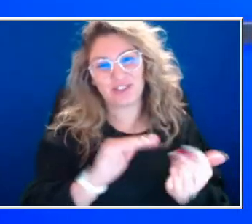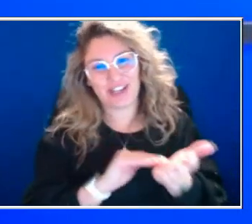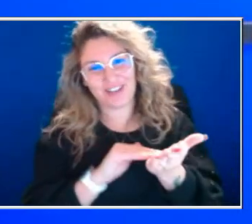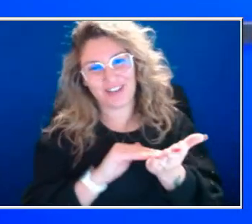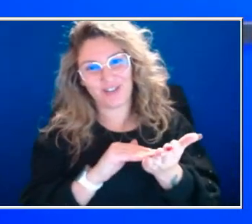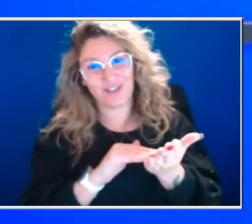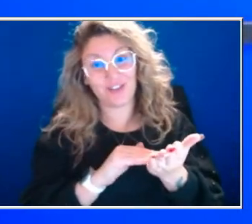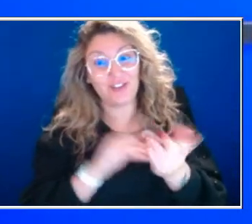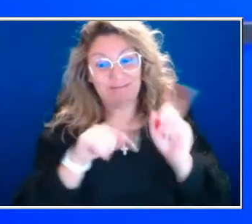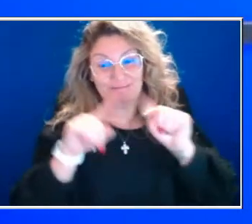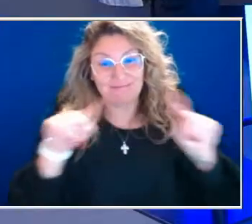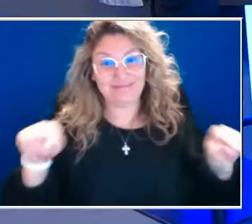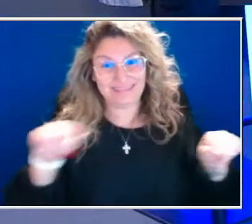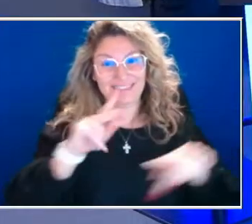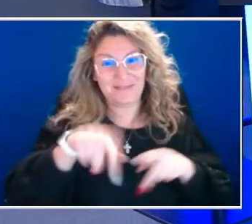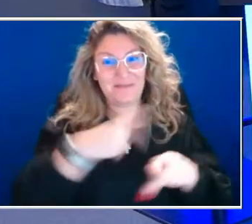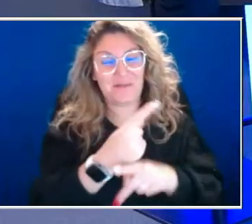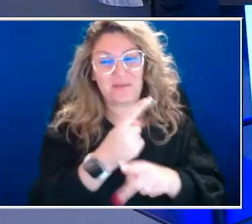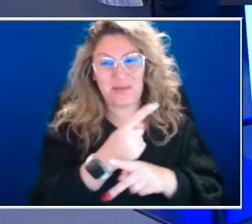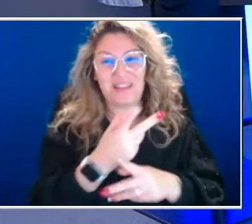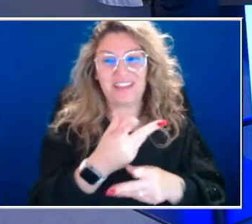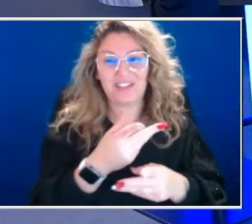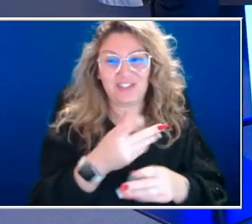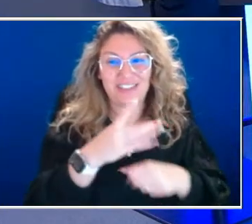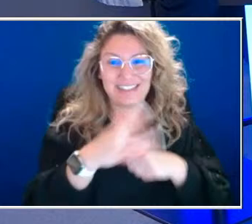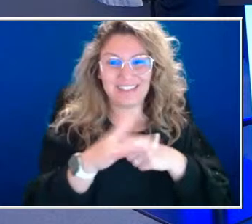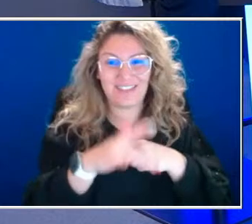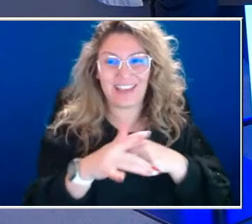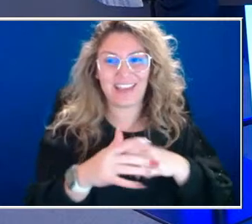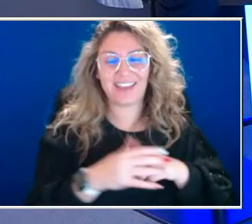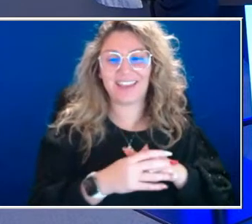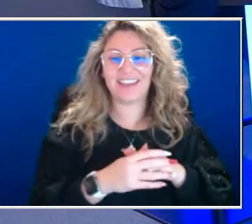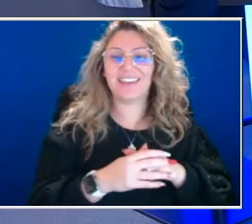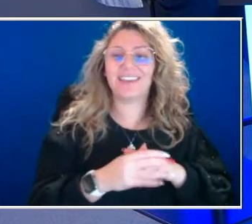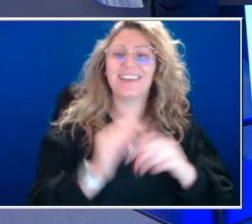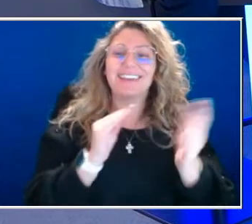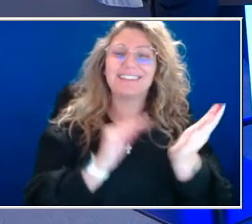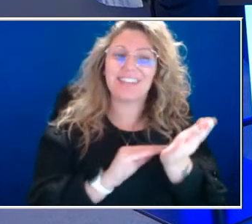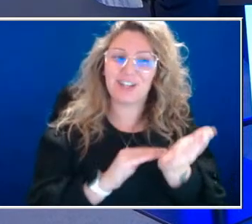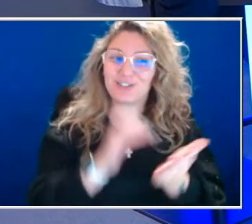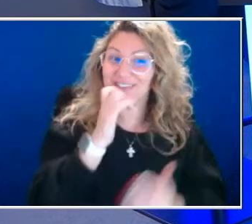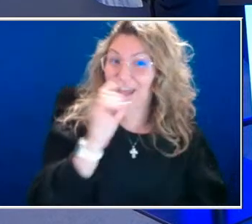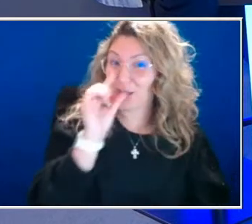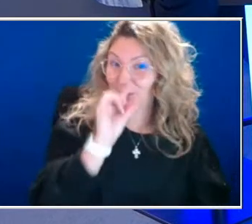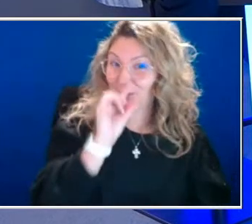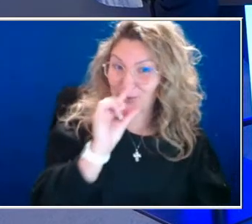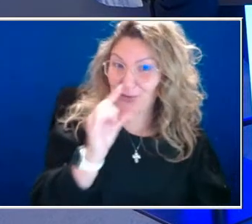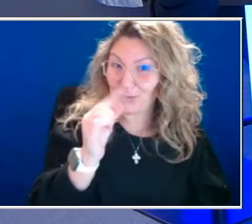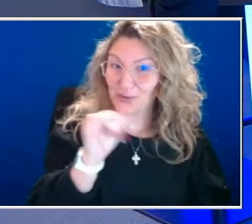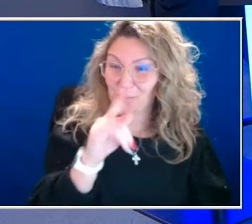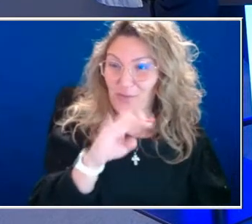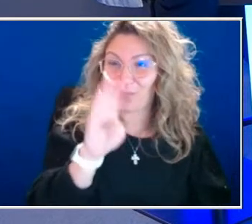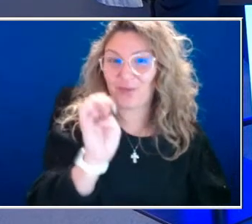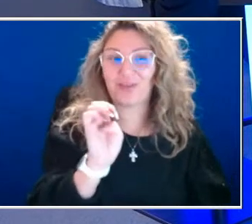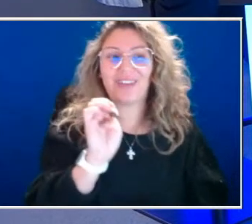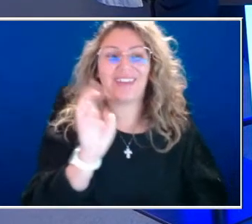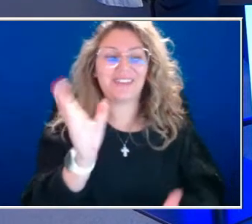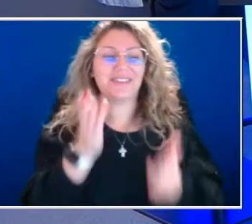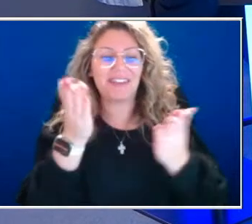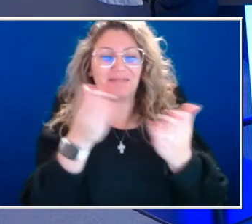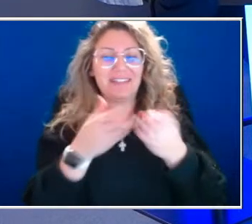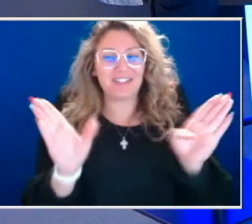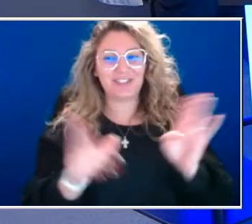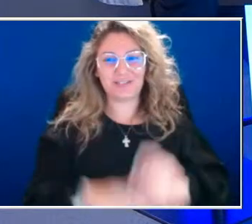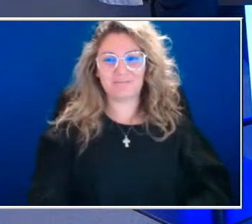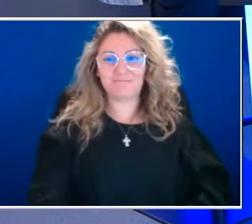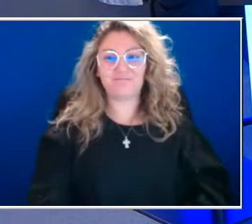formulations available. Okay. So doctor, not Google. Yes, that would be my general recommendation. Okay, good stuff. All right, I want to get to